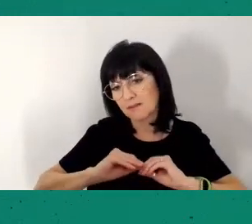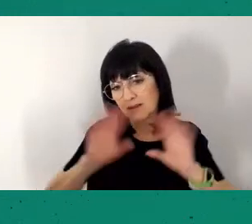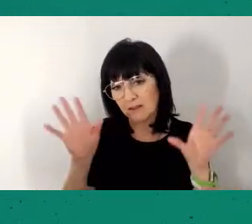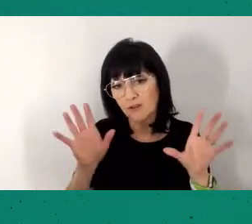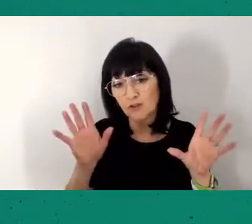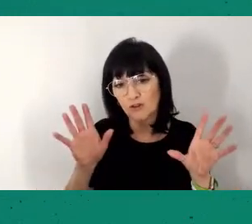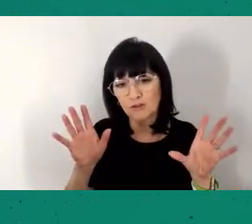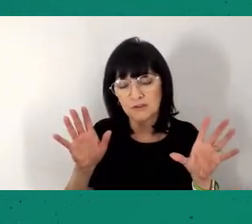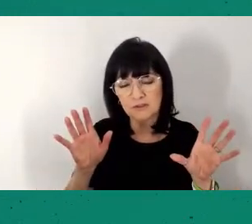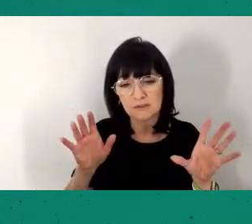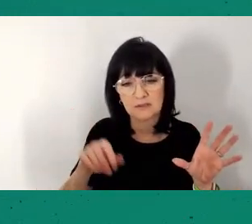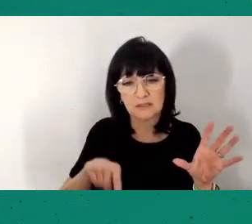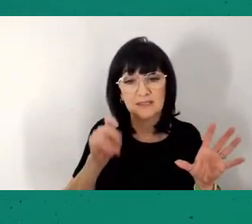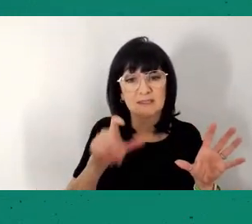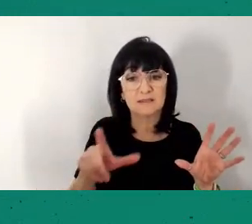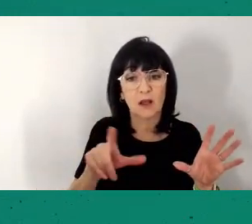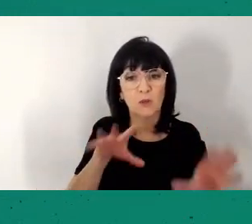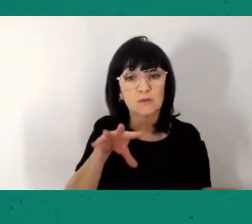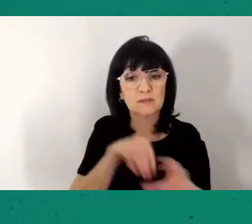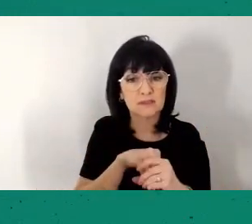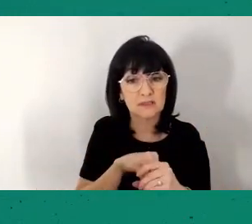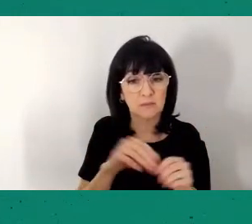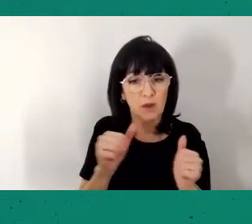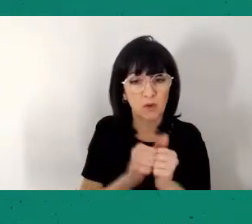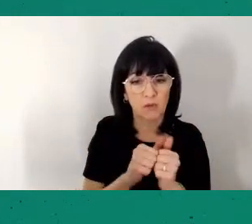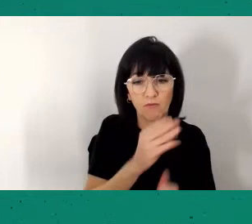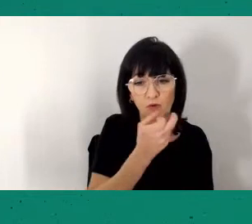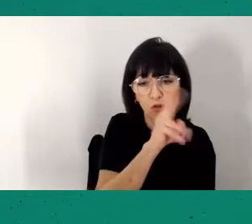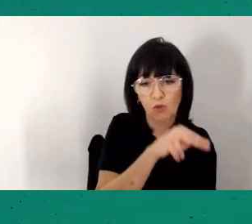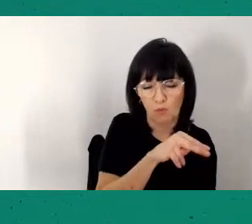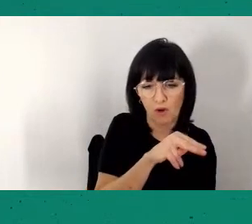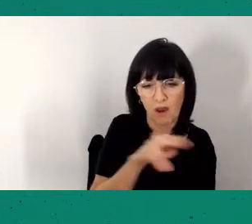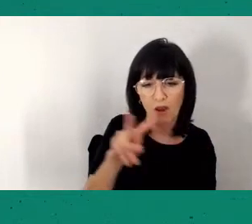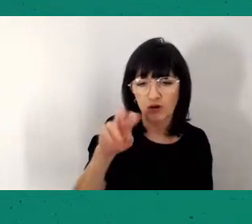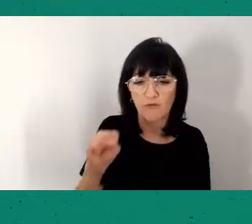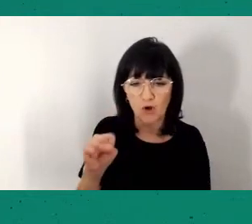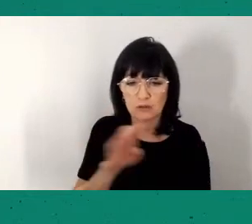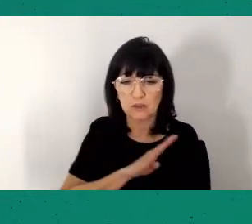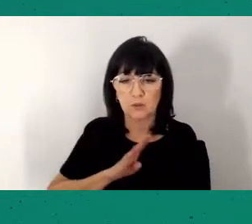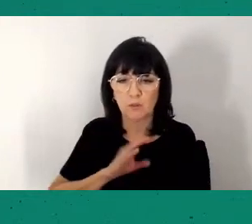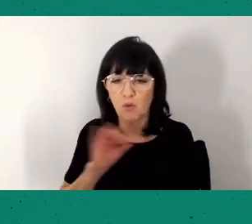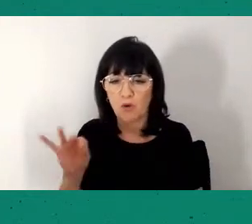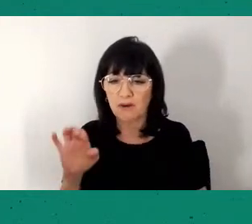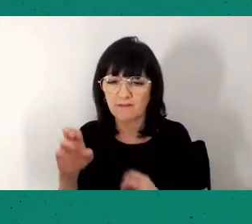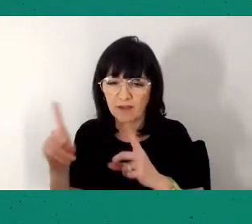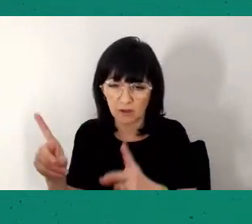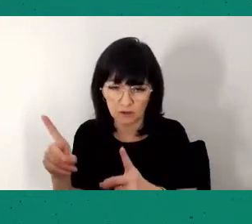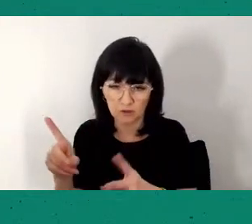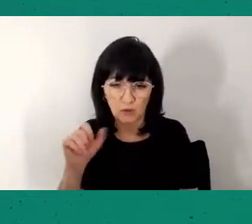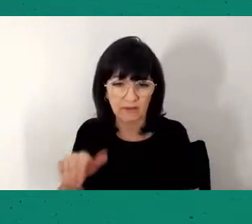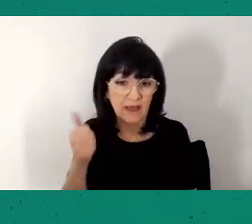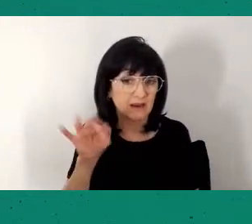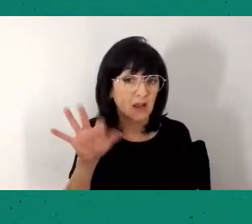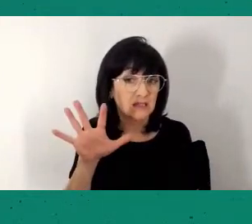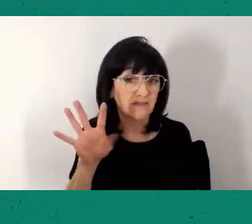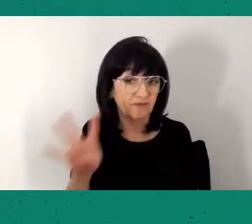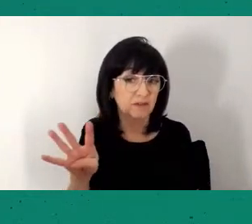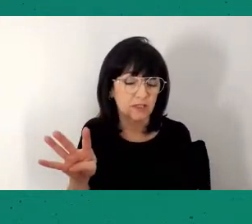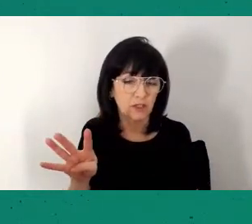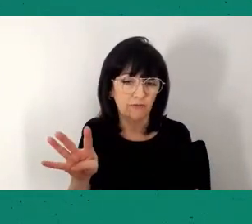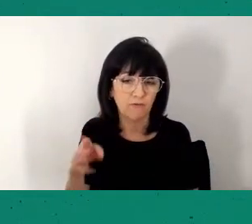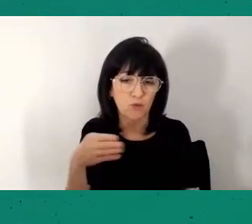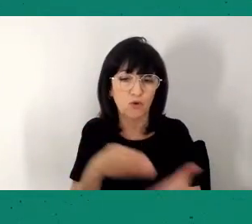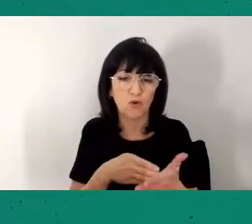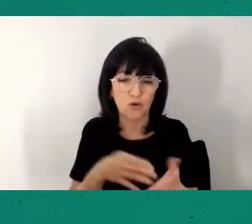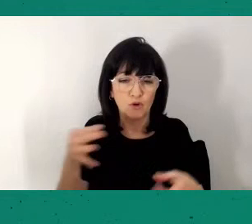Delaware's involvement with the Brown versus Board of Education 1954 cases, in my mind,